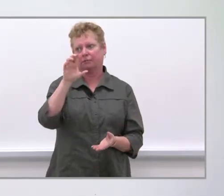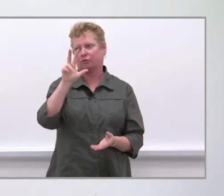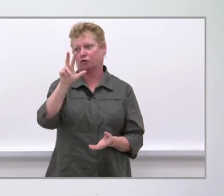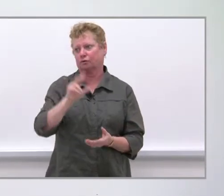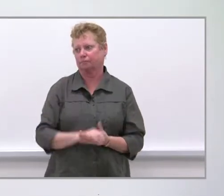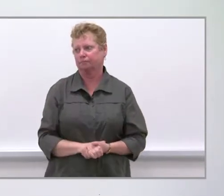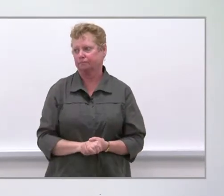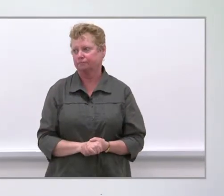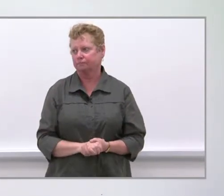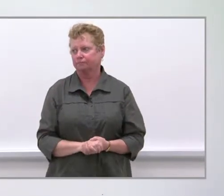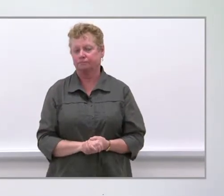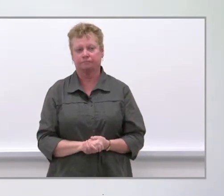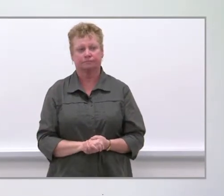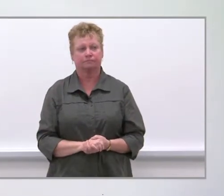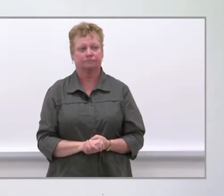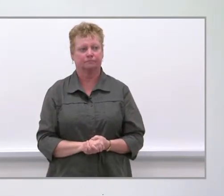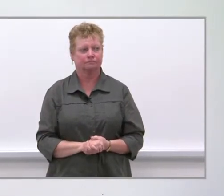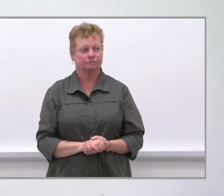3rd.